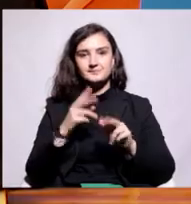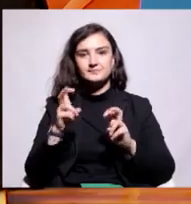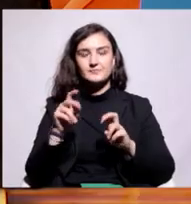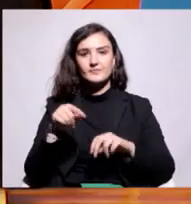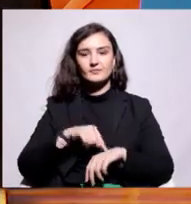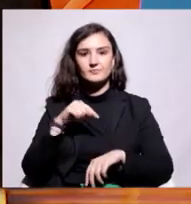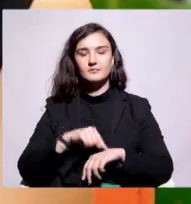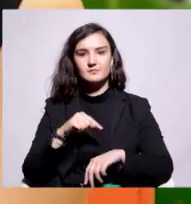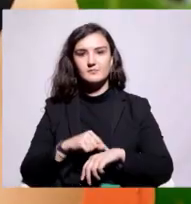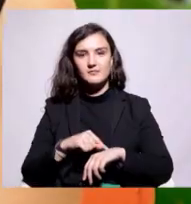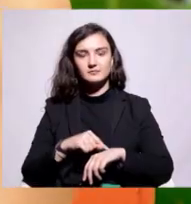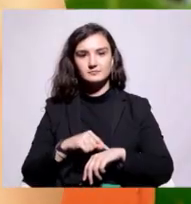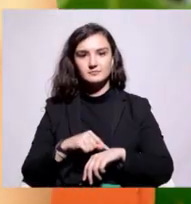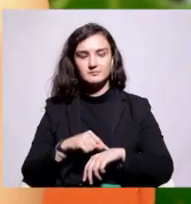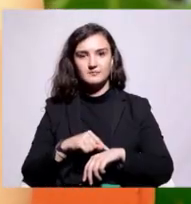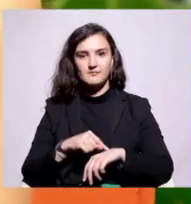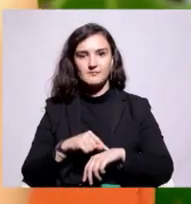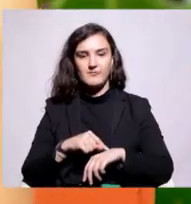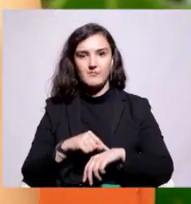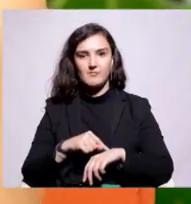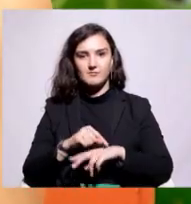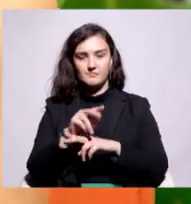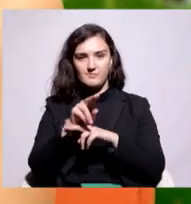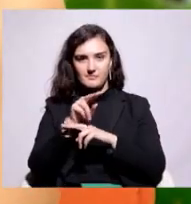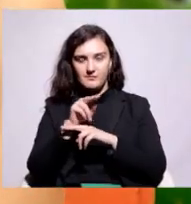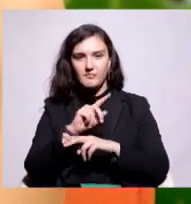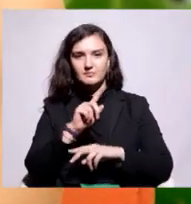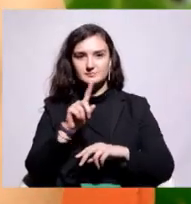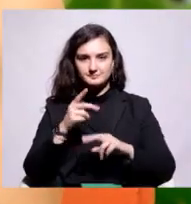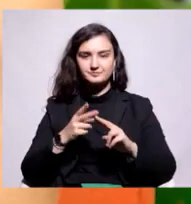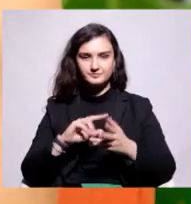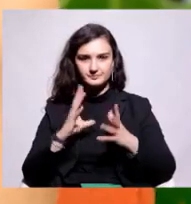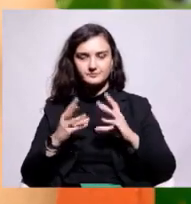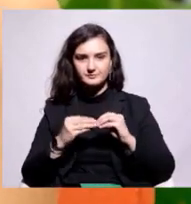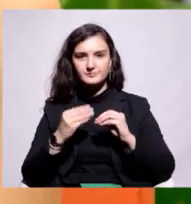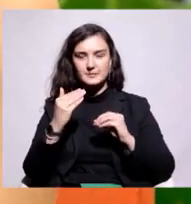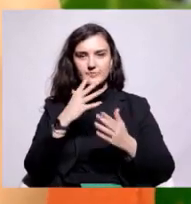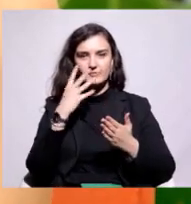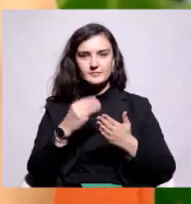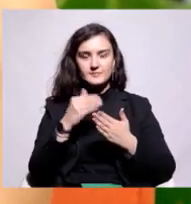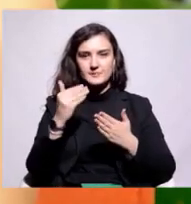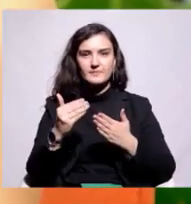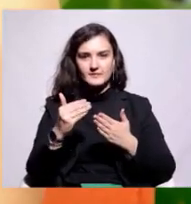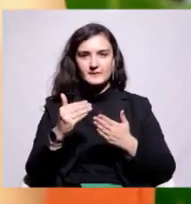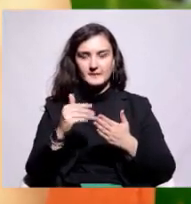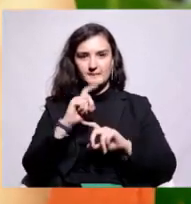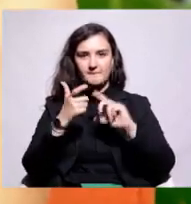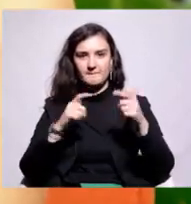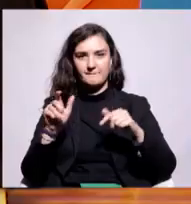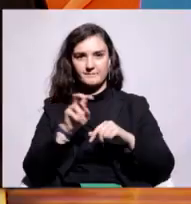sends Rip for hunting and actually on his fateful climb up the